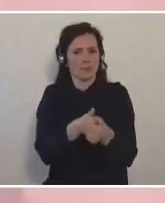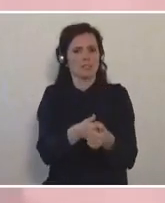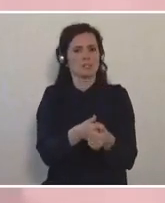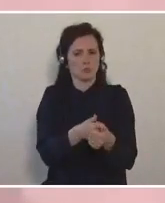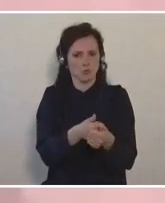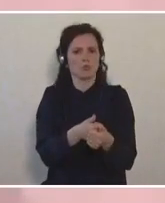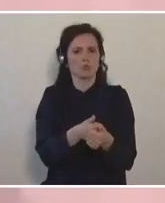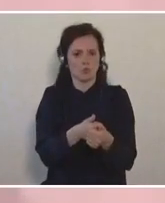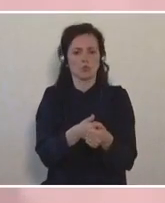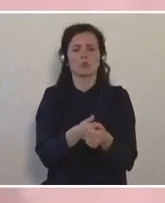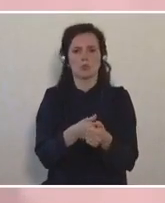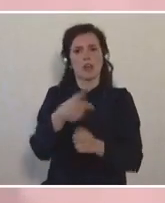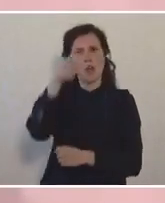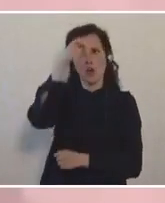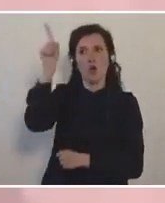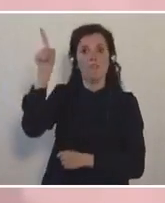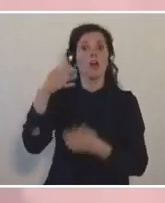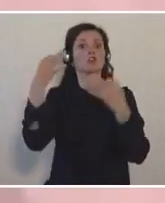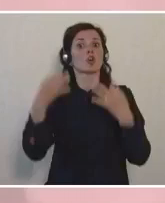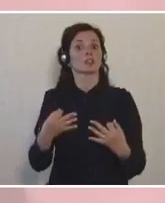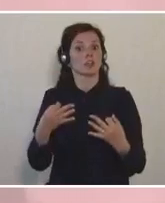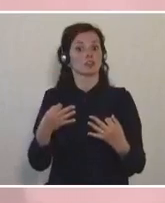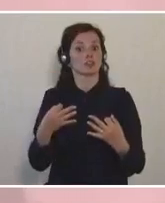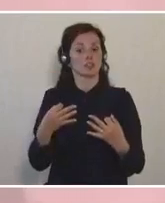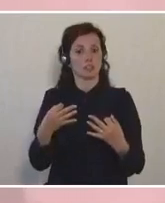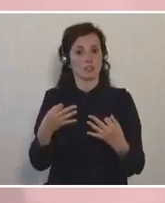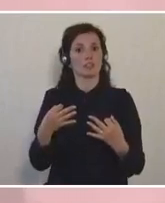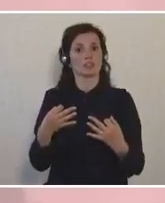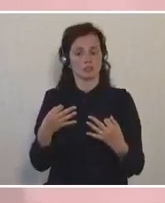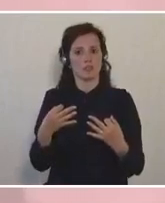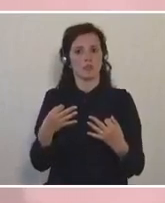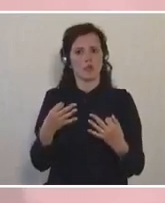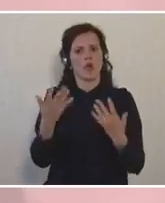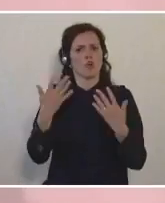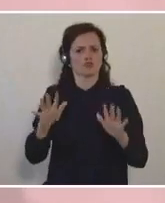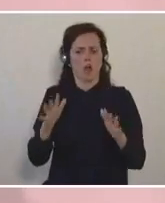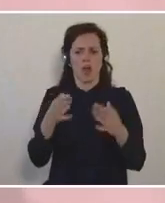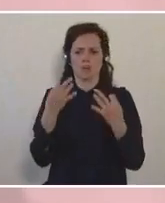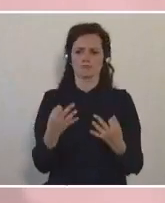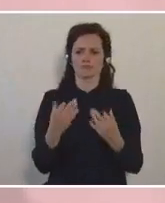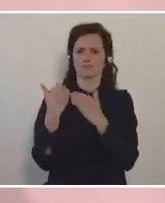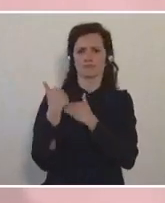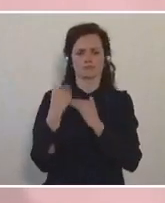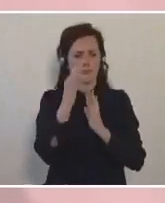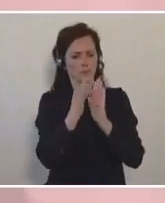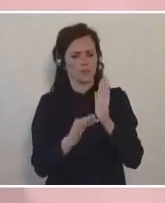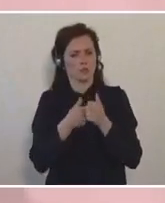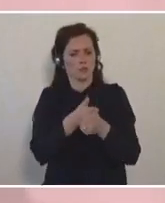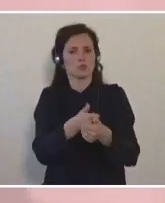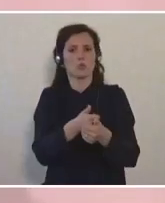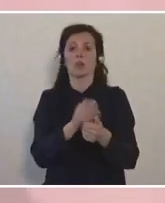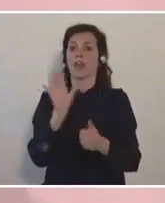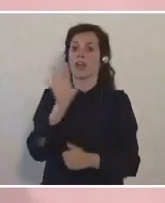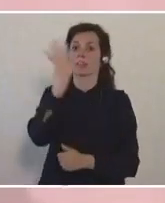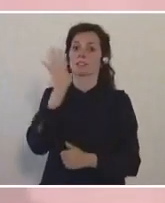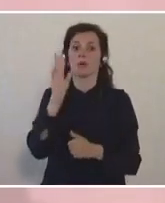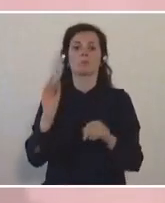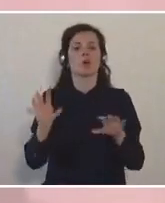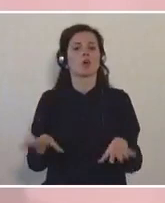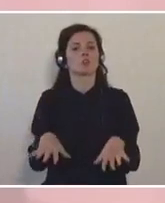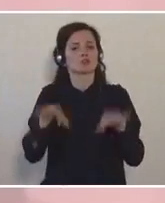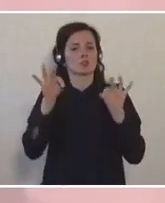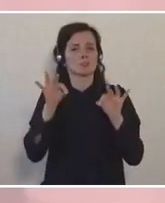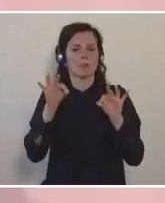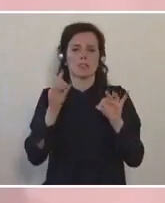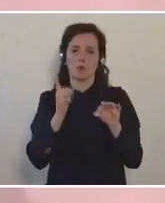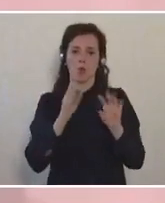the quarantine for citizens coming from the Schengen area, from the UK, from the Emirates, from